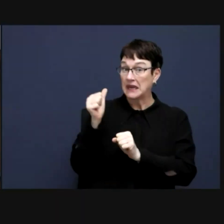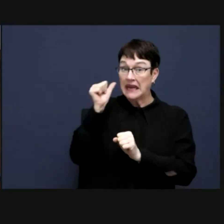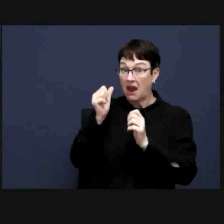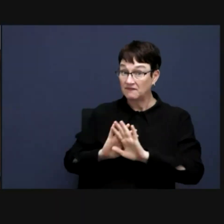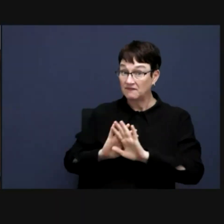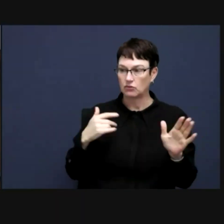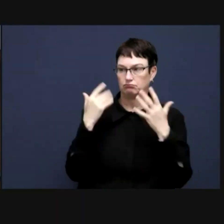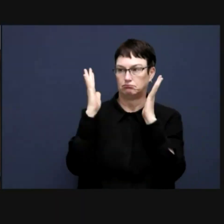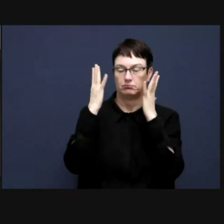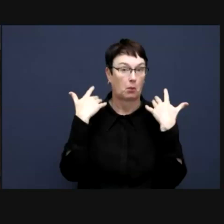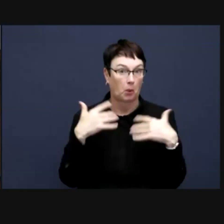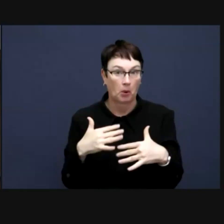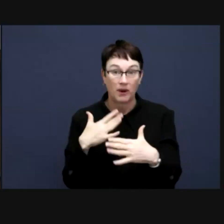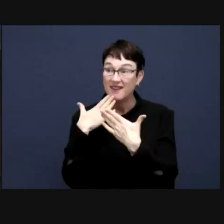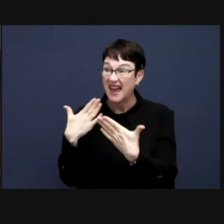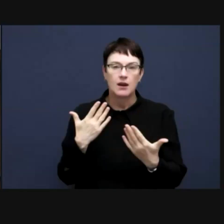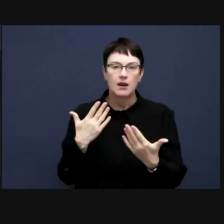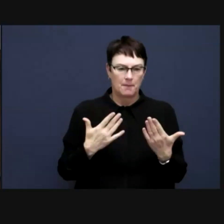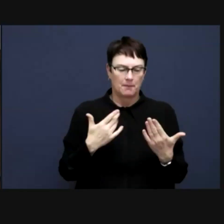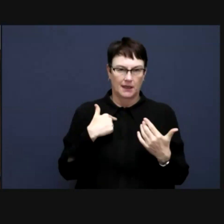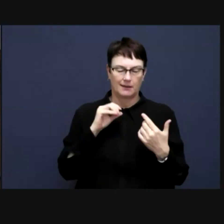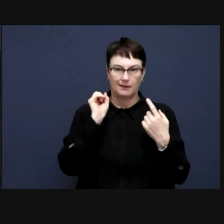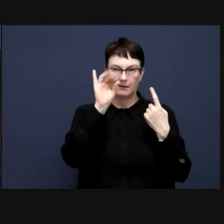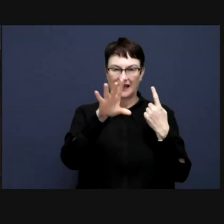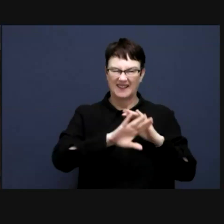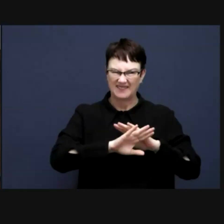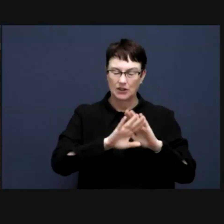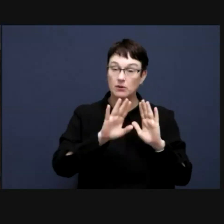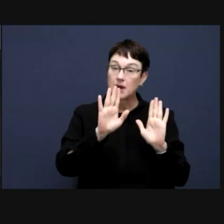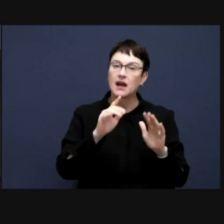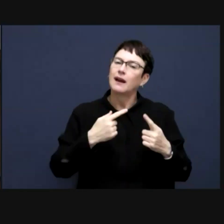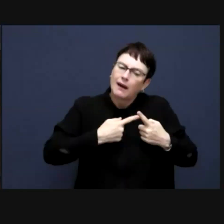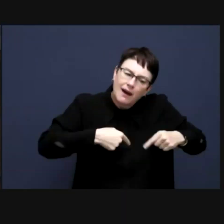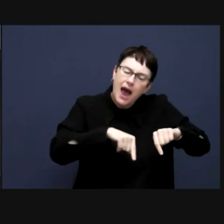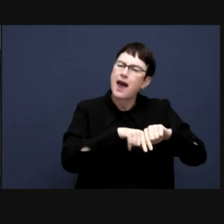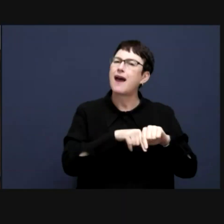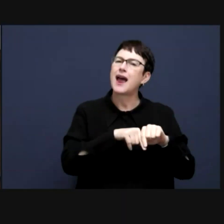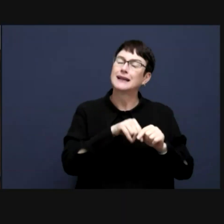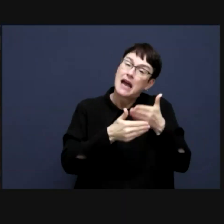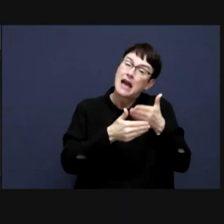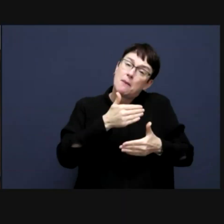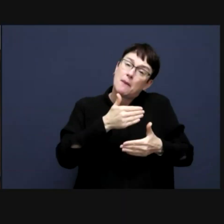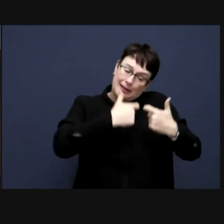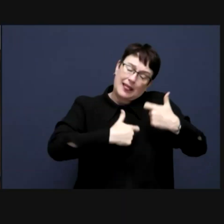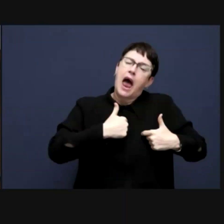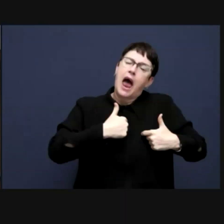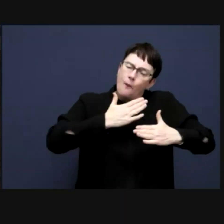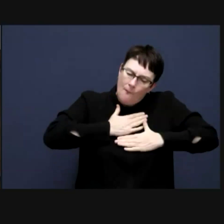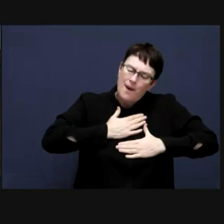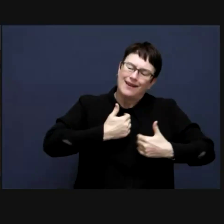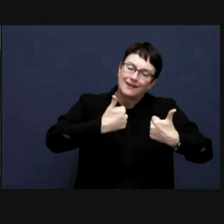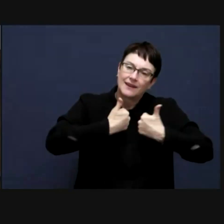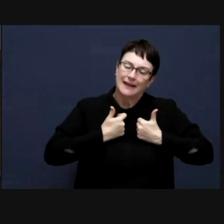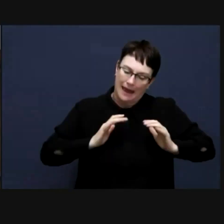time, so sorry if I'm repeating myself, we can bring our lived experiences. We gather the lived experiences of persons with disabilities